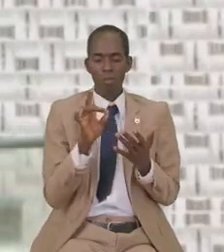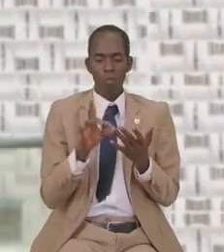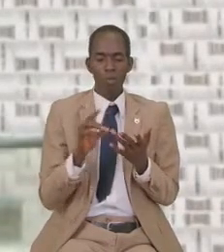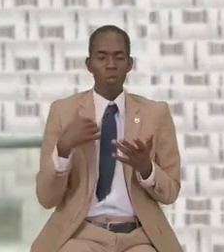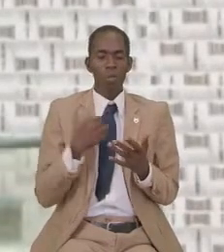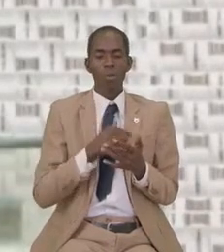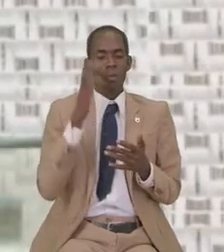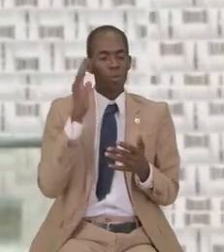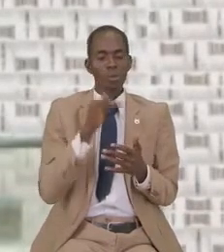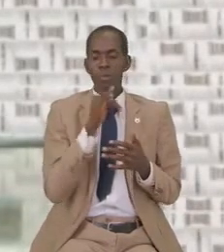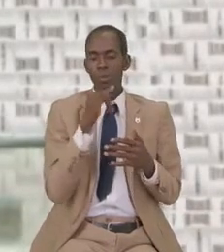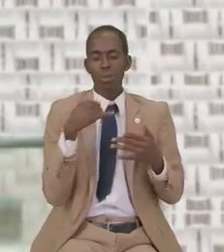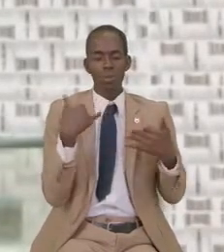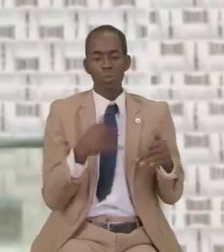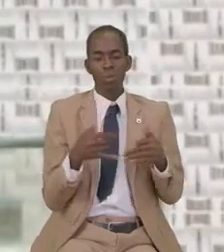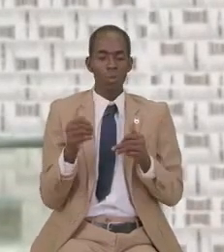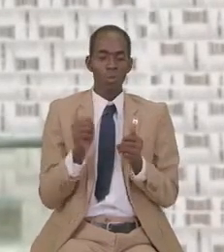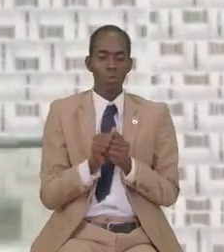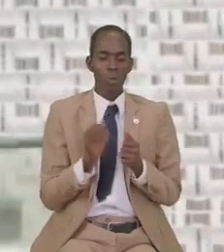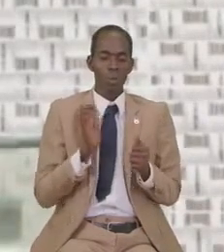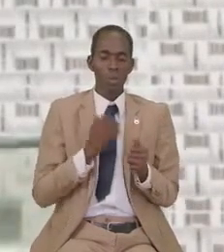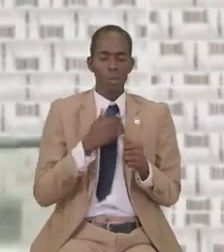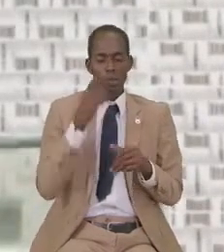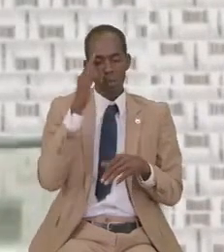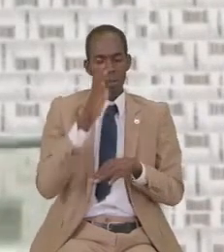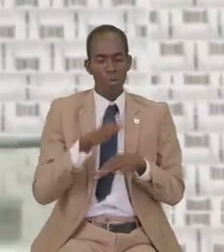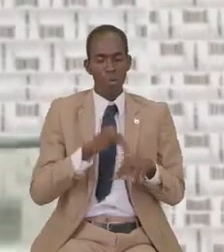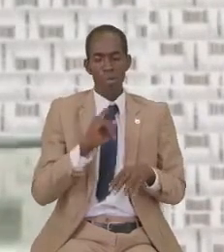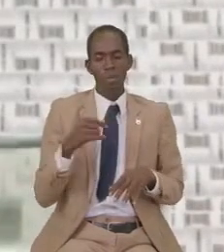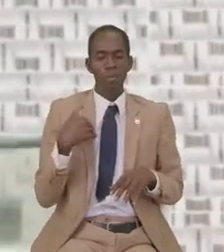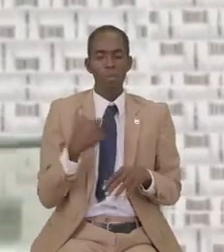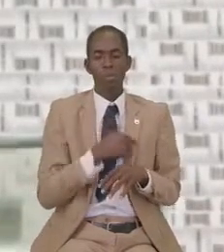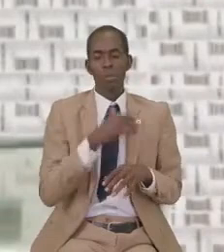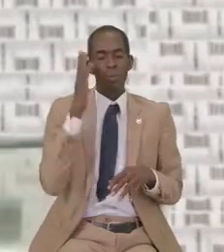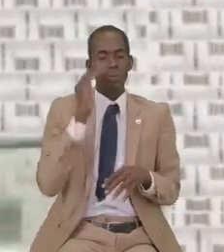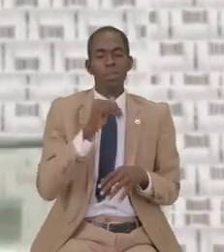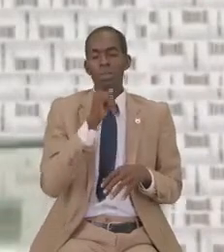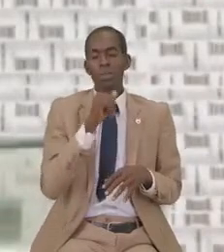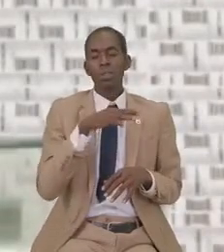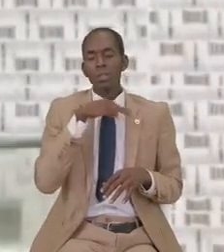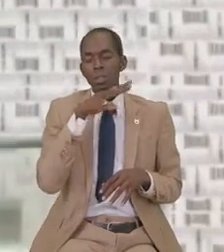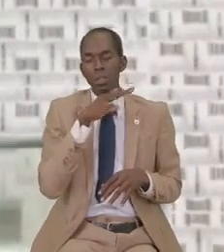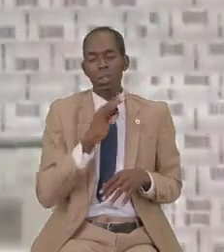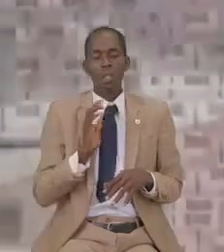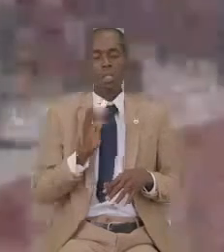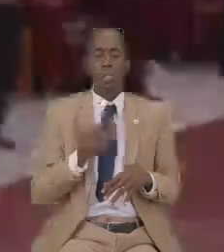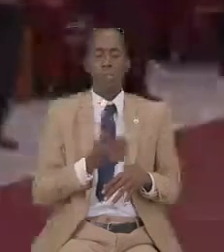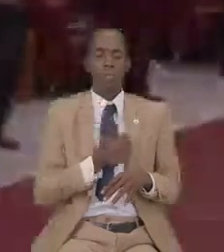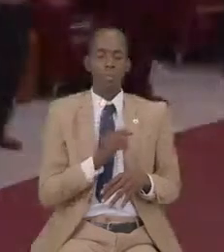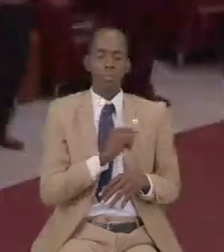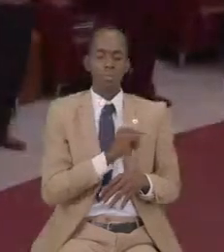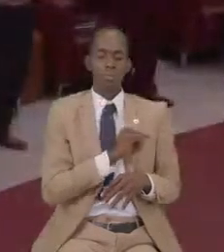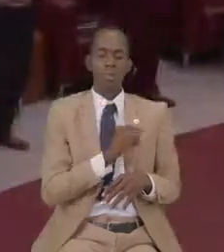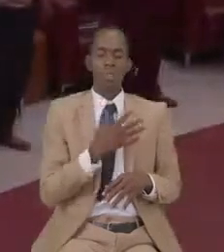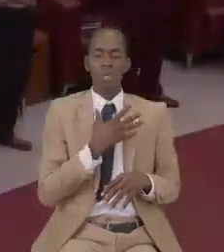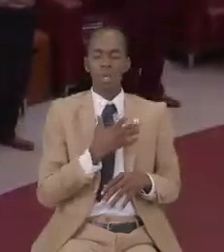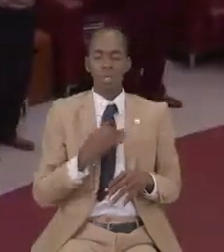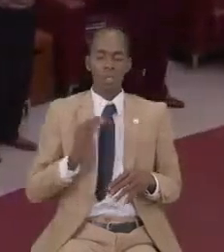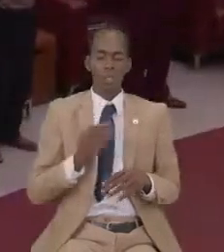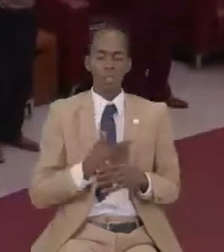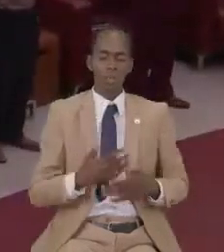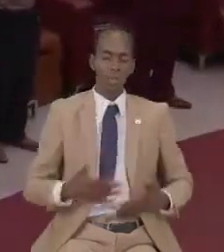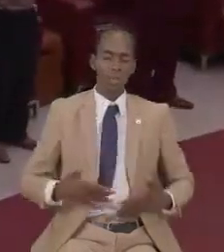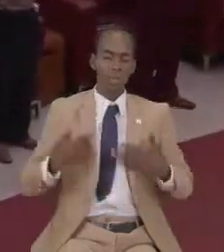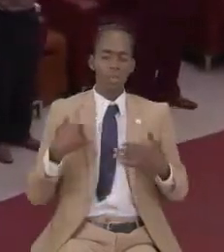our birthright. We will not defile our conscience and our life. Father, we will